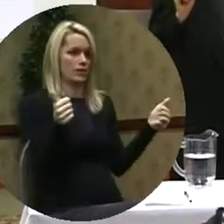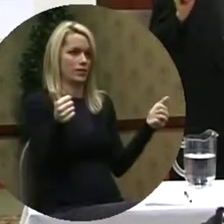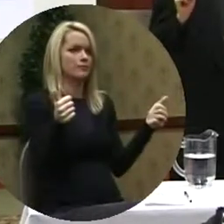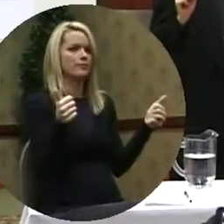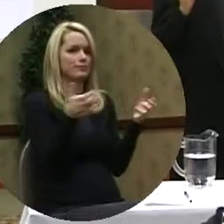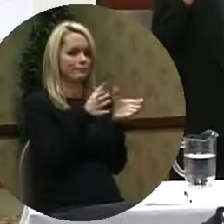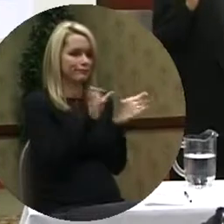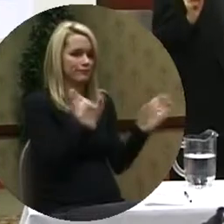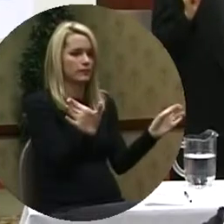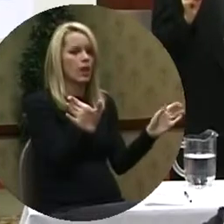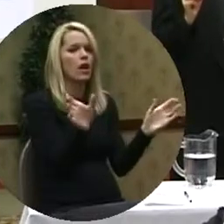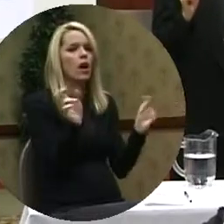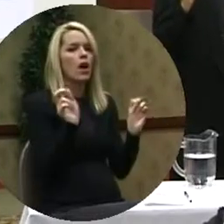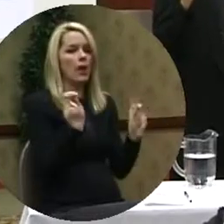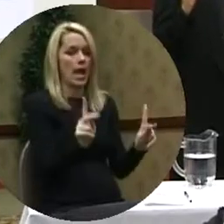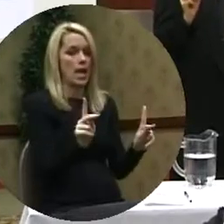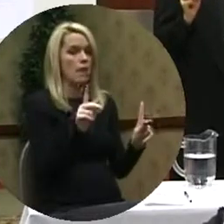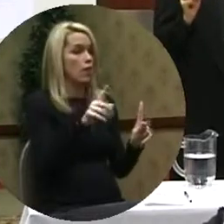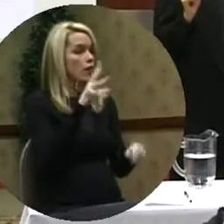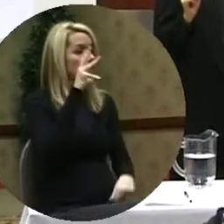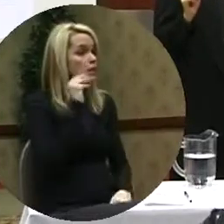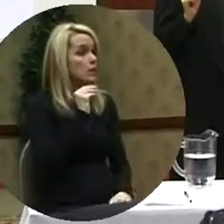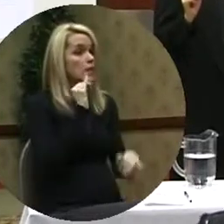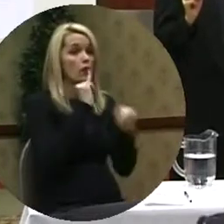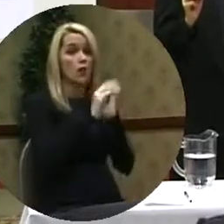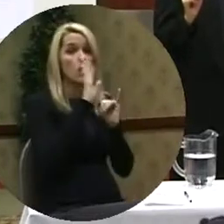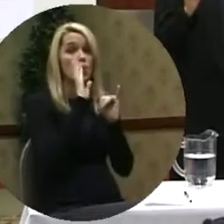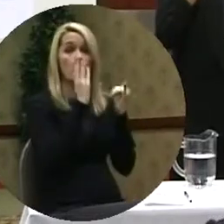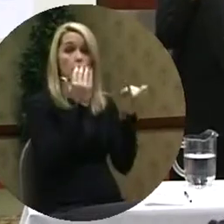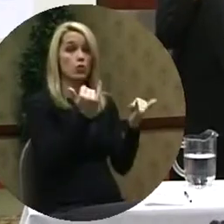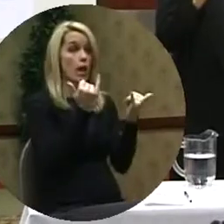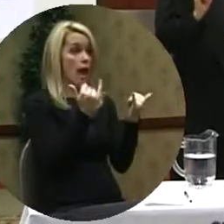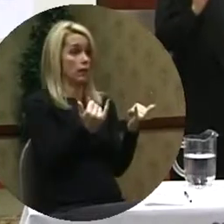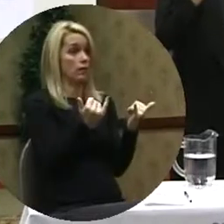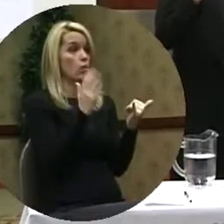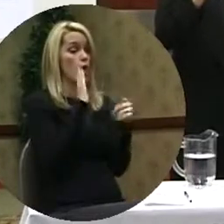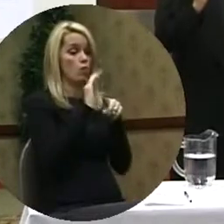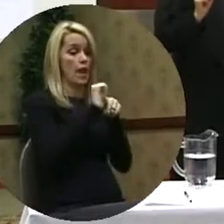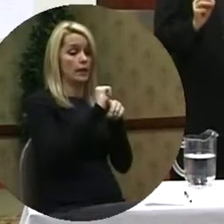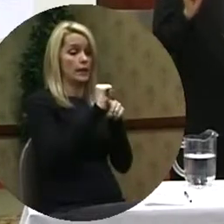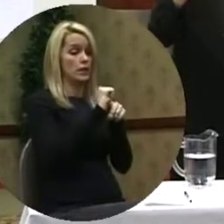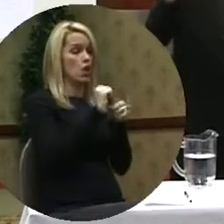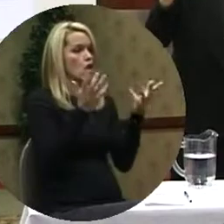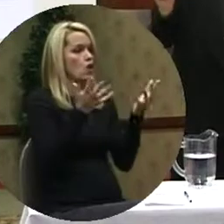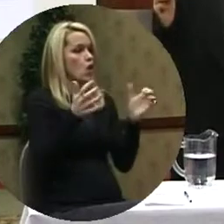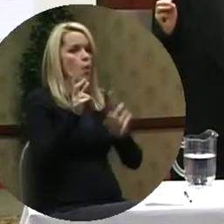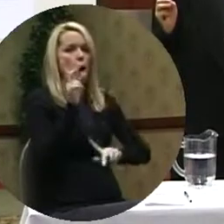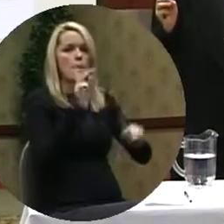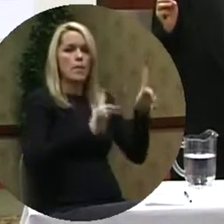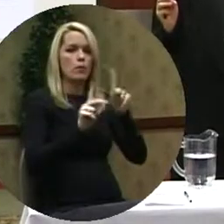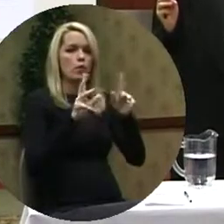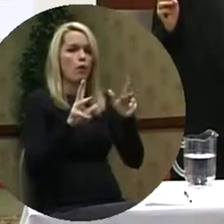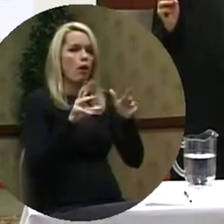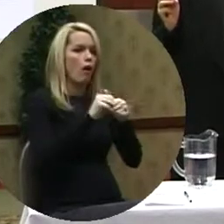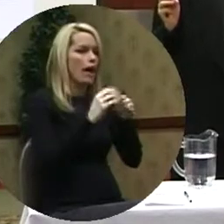things to do, if you've done these interviews, and you're going to be doing them today, is to keep people from jumping to an